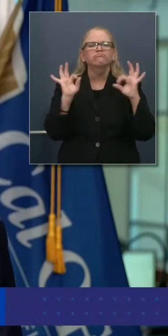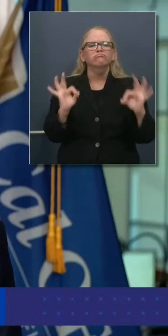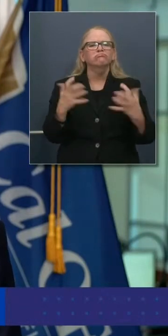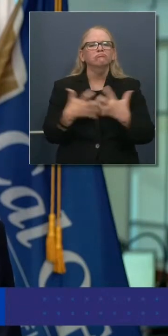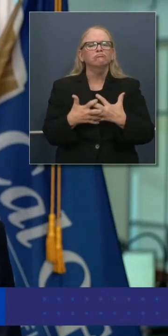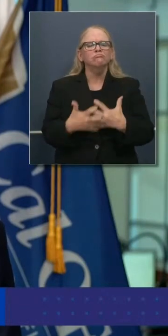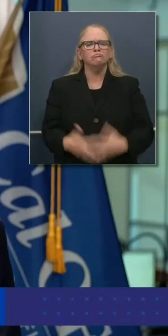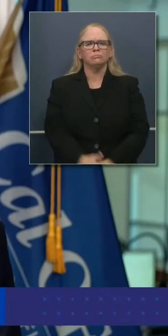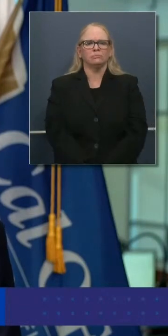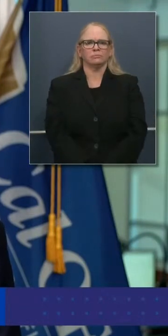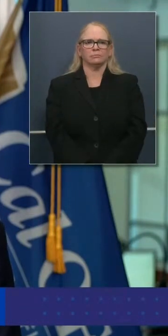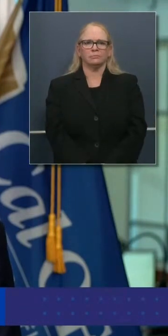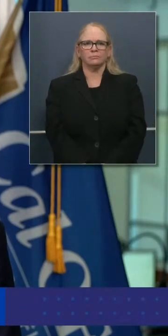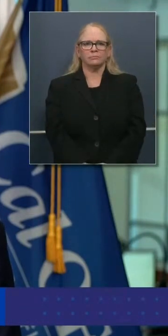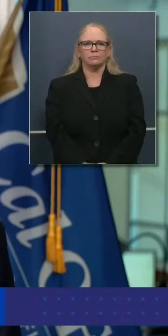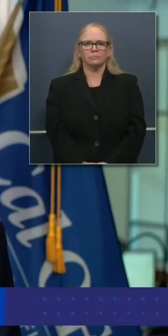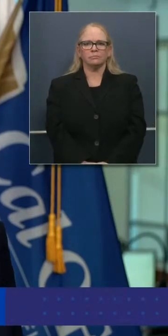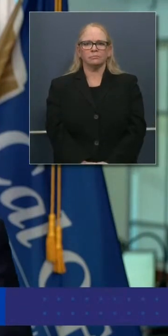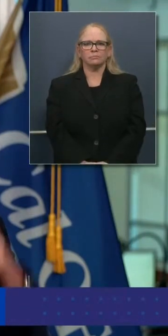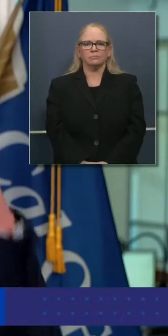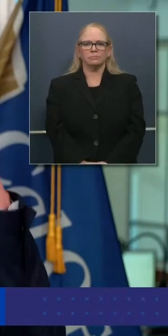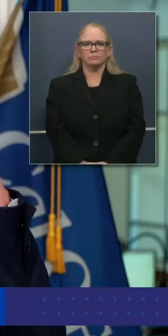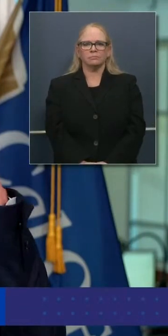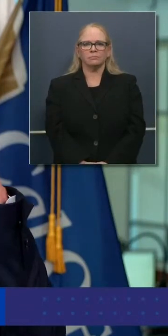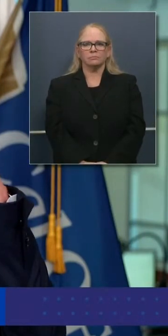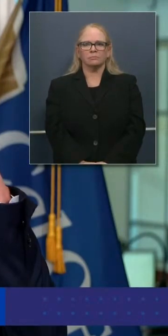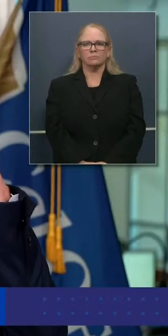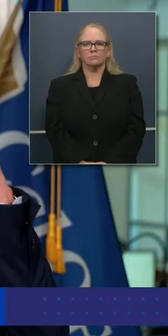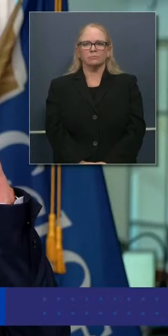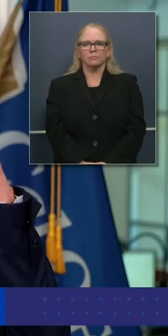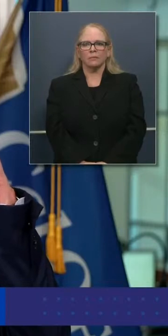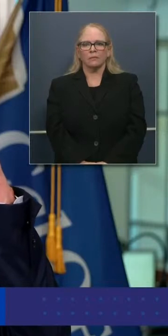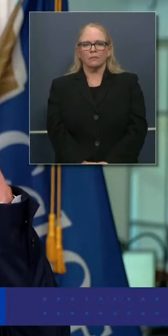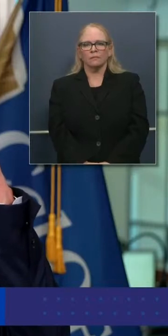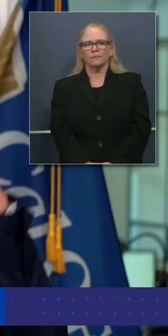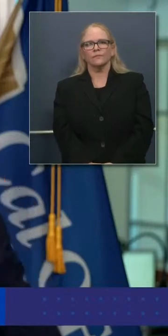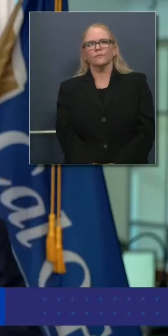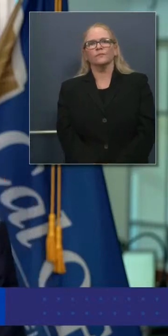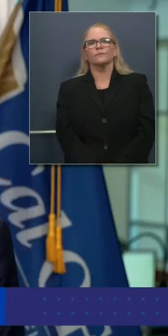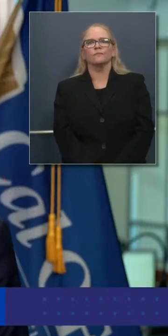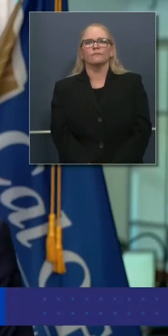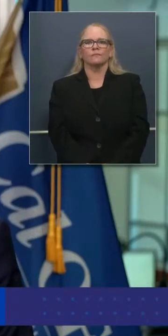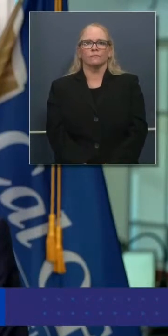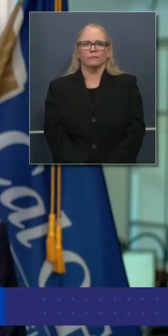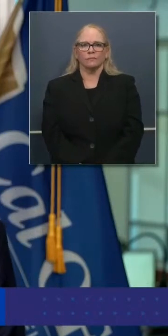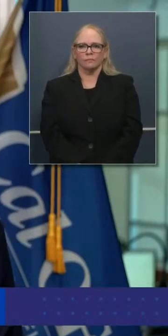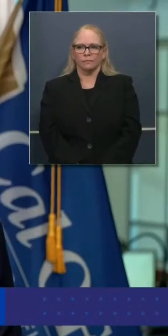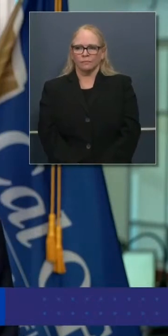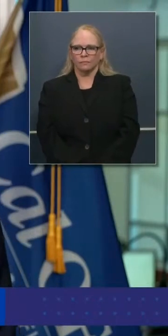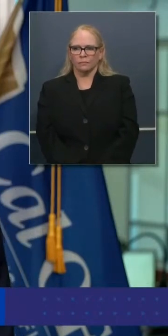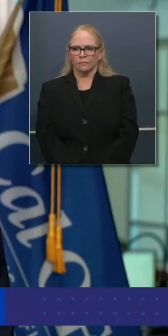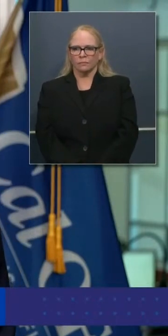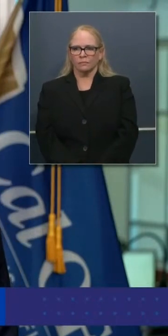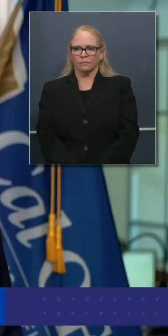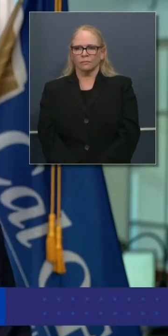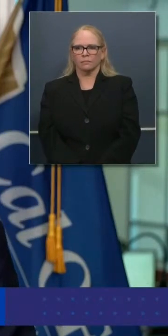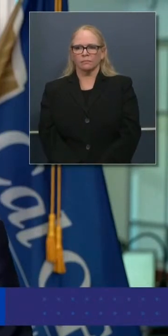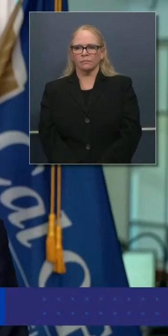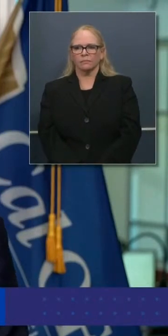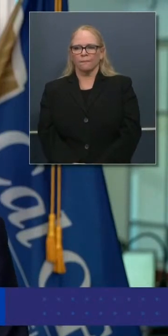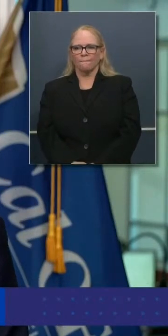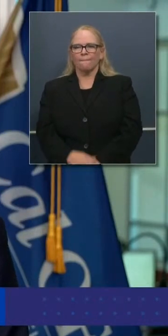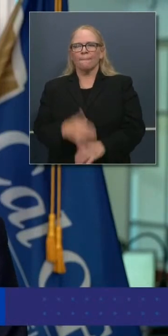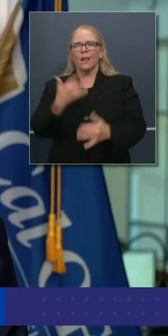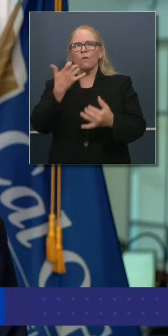Hi, Governor. So I just want to ask a little bit more about this data issue. So at the beginning, you were talking about our aging